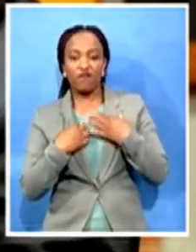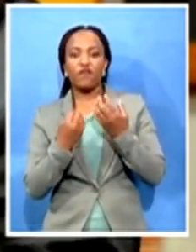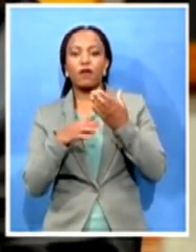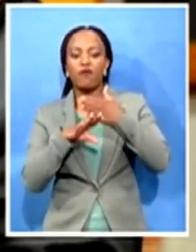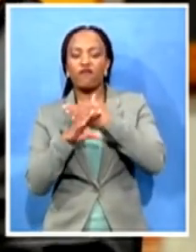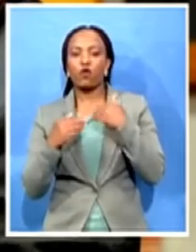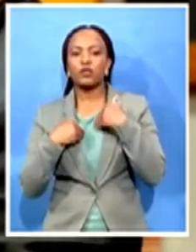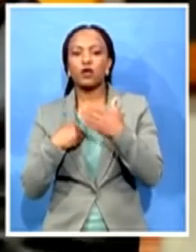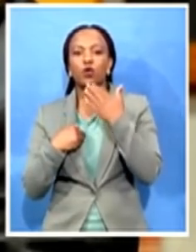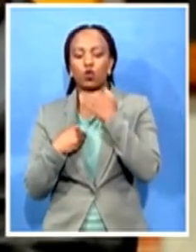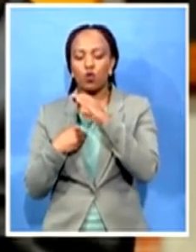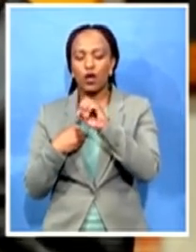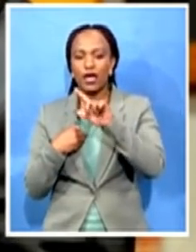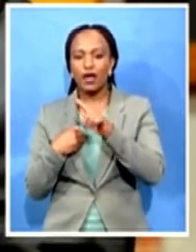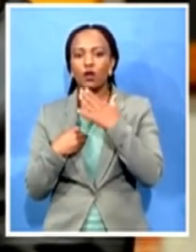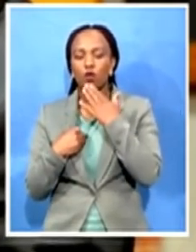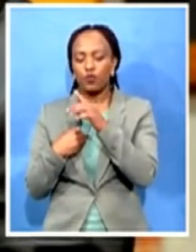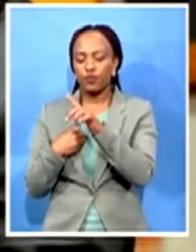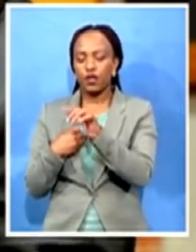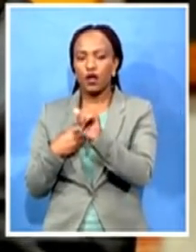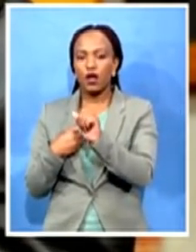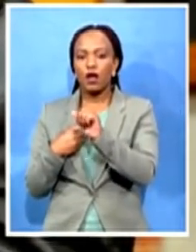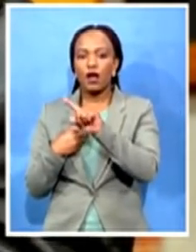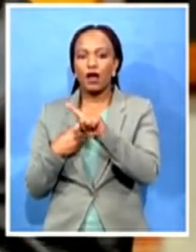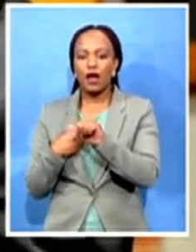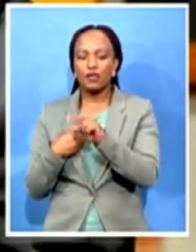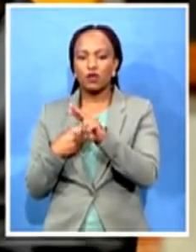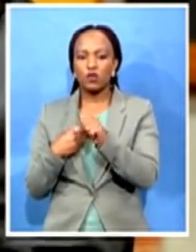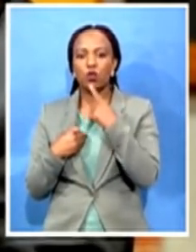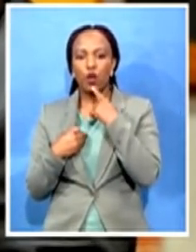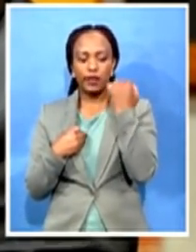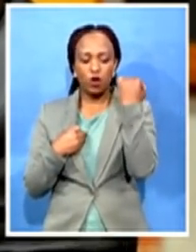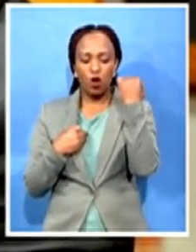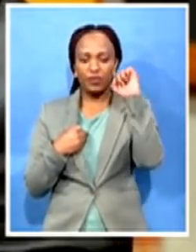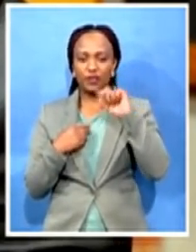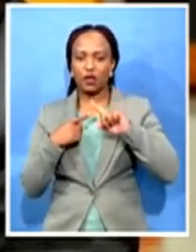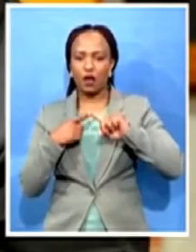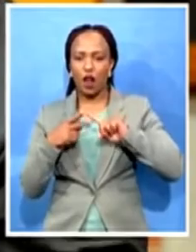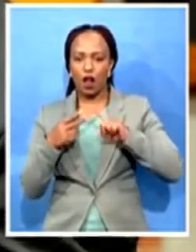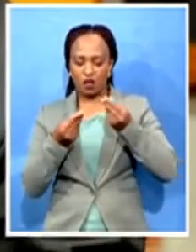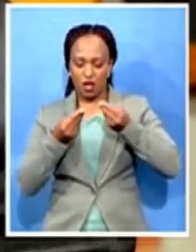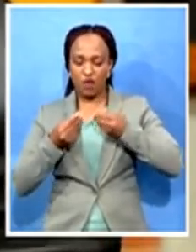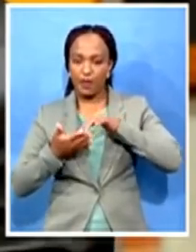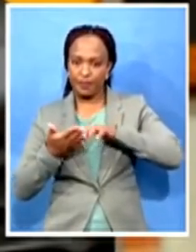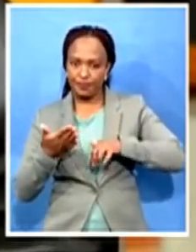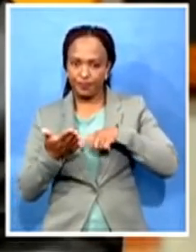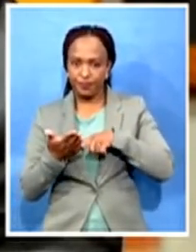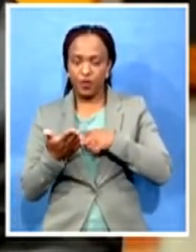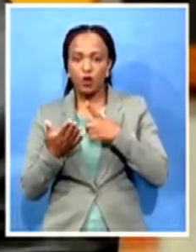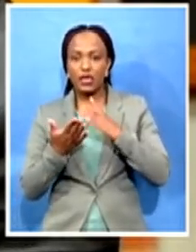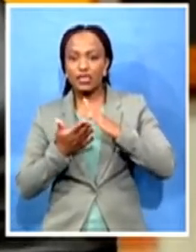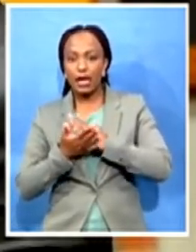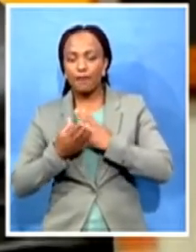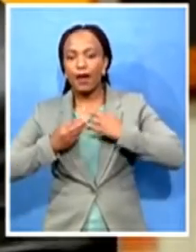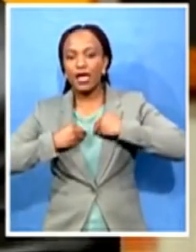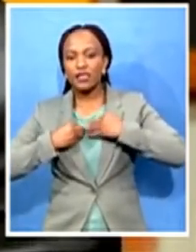to certain objections in regards to certain assets that have been disclosed, etc. So we're just doing a short reply,